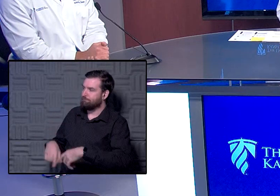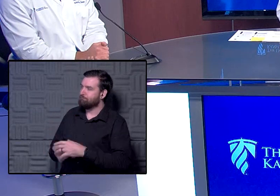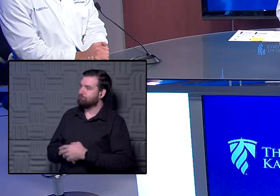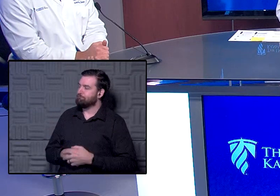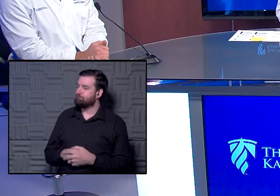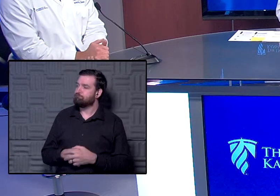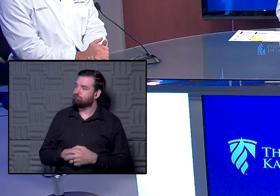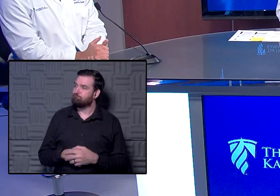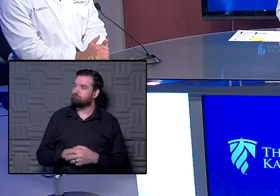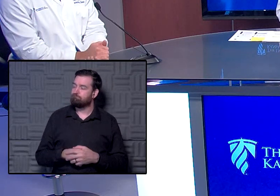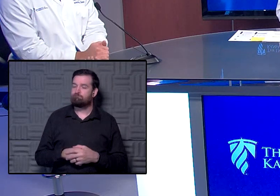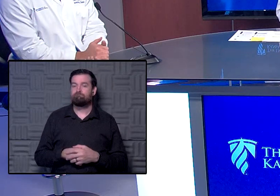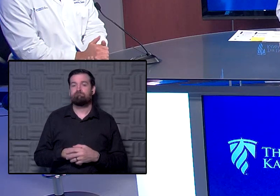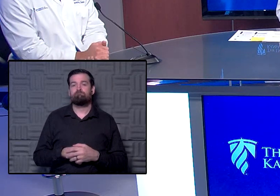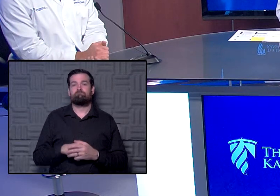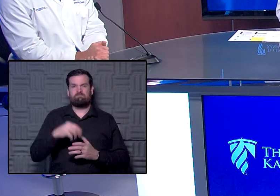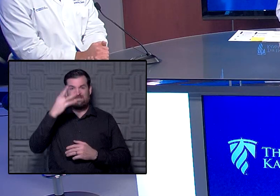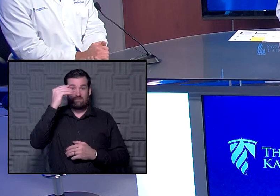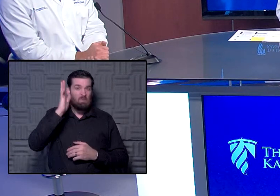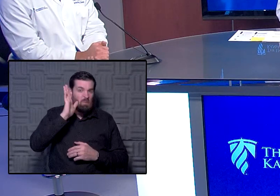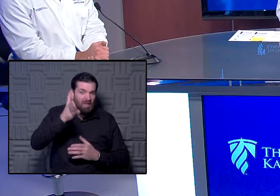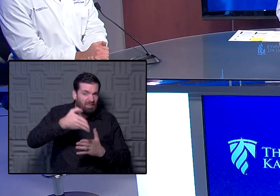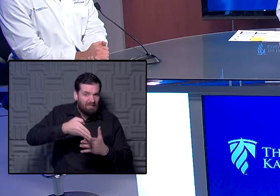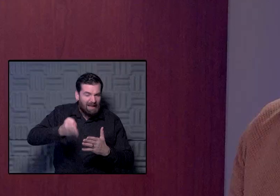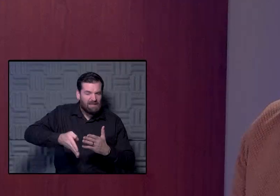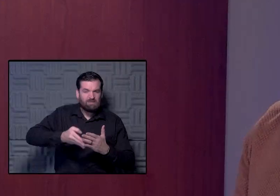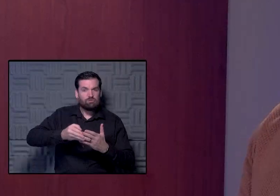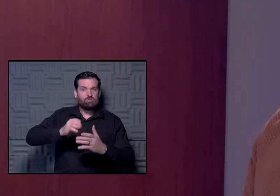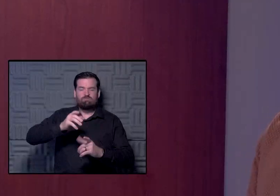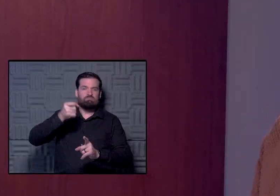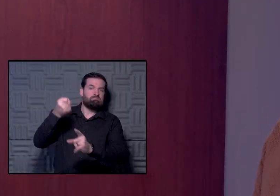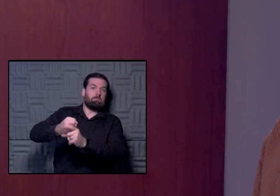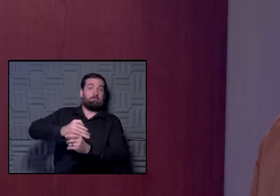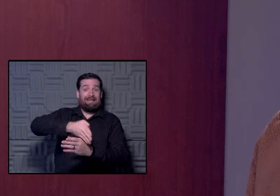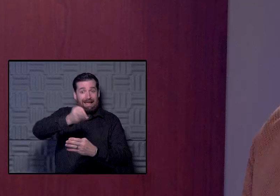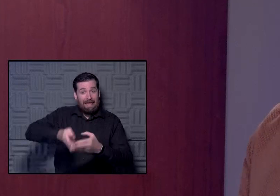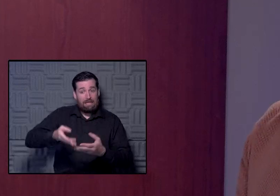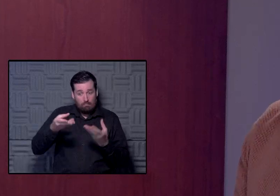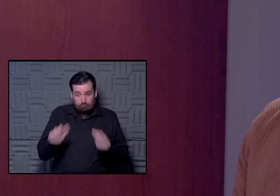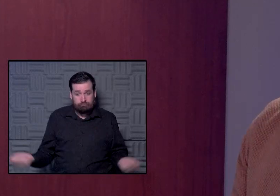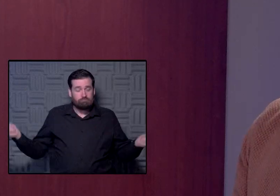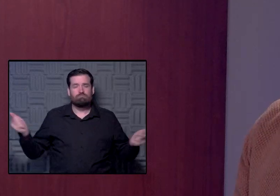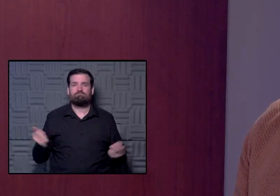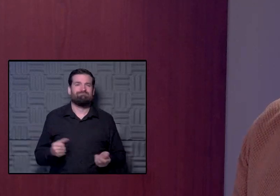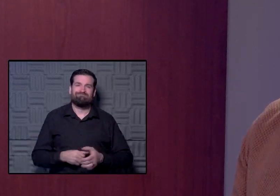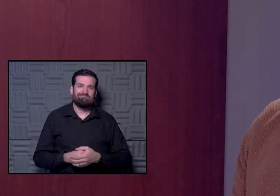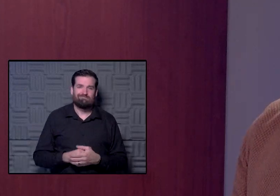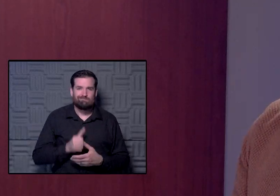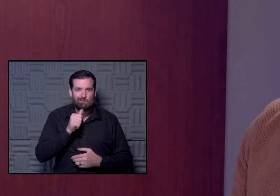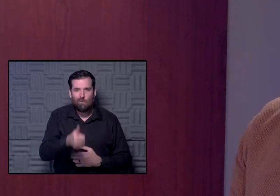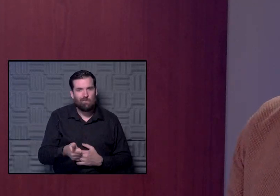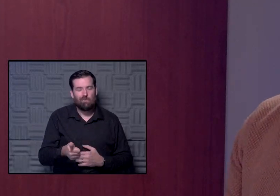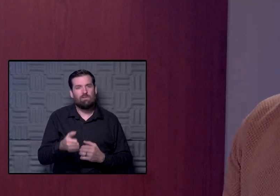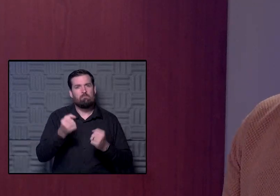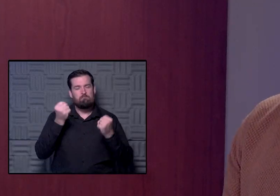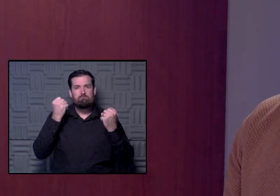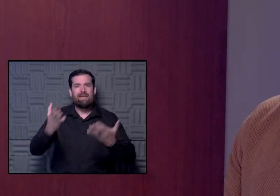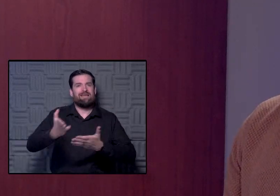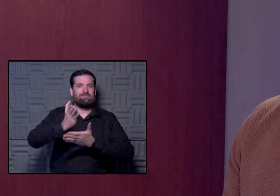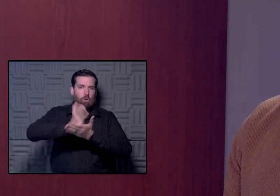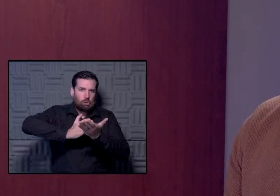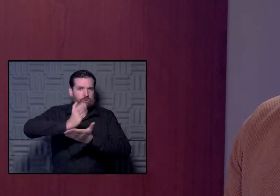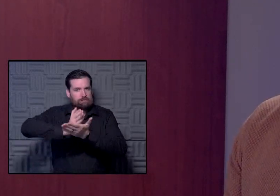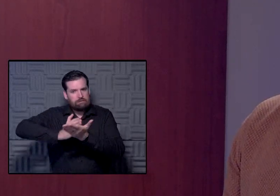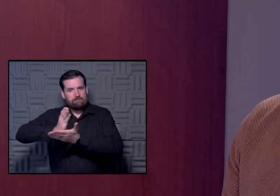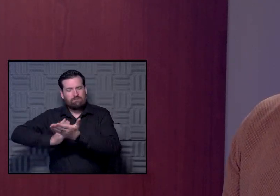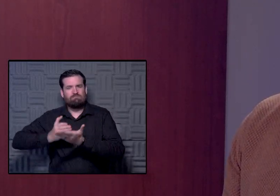think thinking about is this going to end abruptly? It's not. There's so many components to this, and